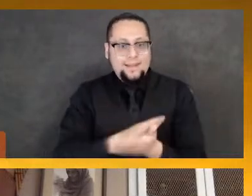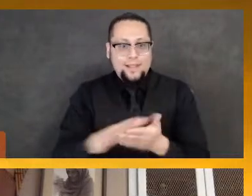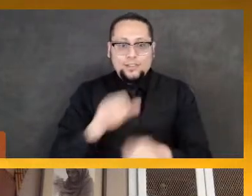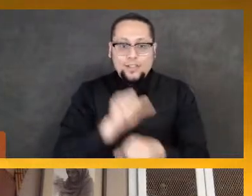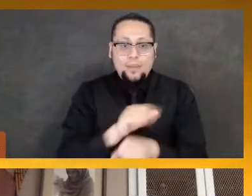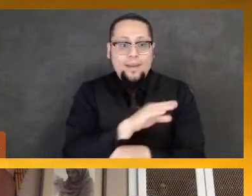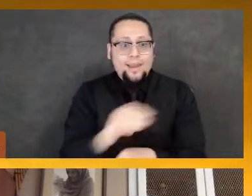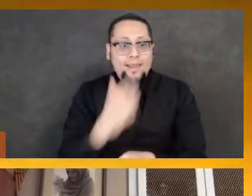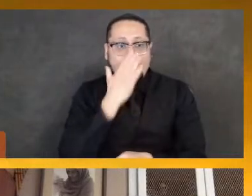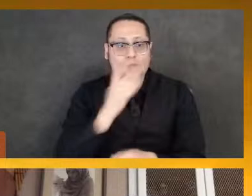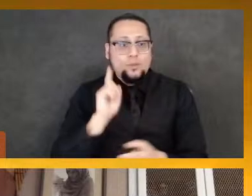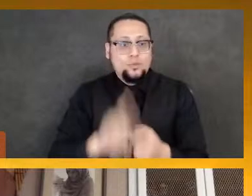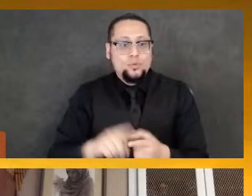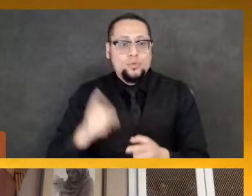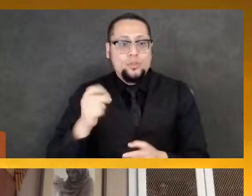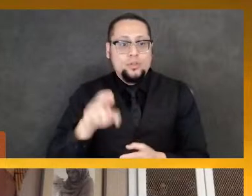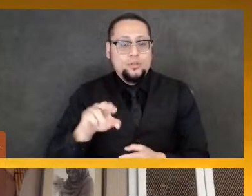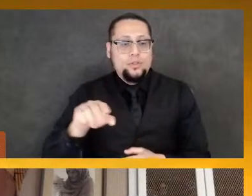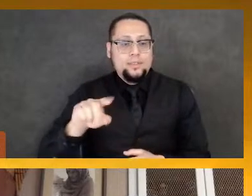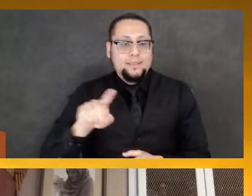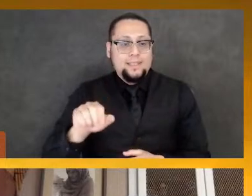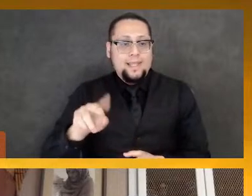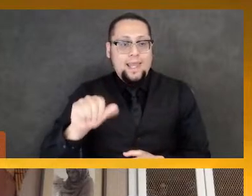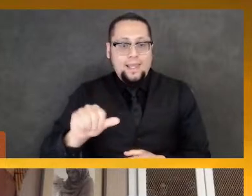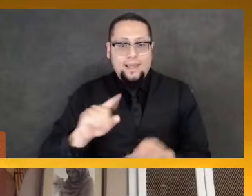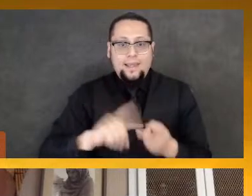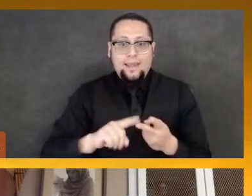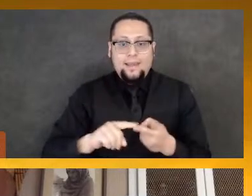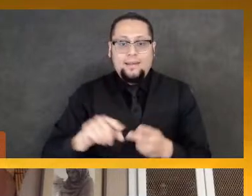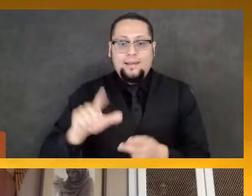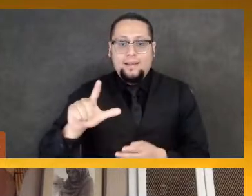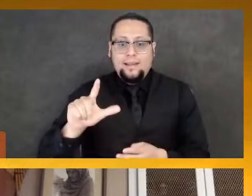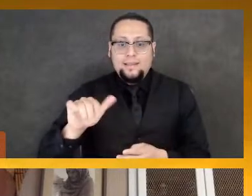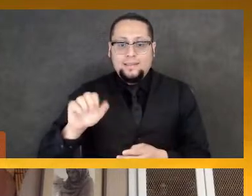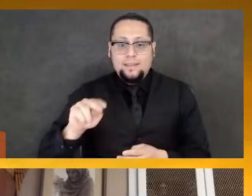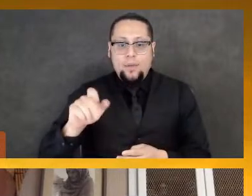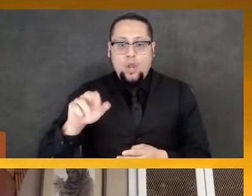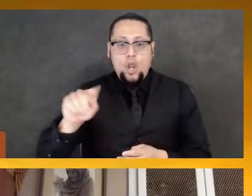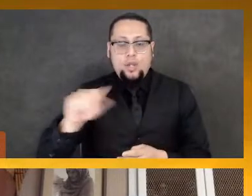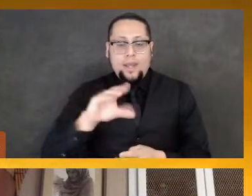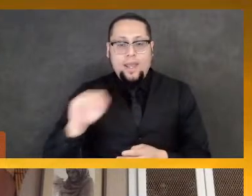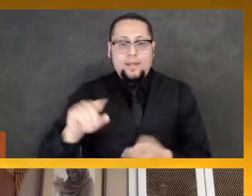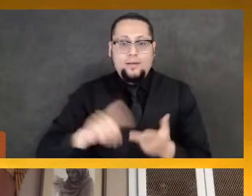to Dr. Cynthia and Dr. Linson Bart and